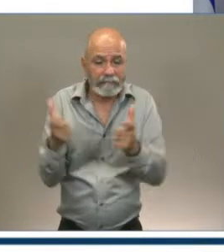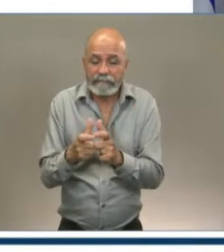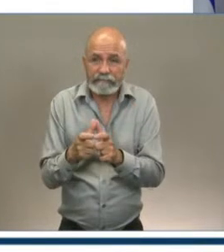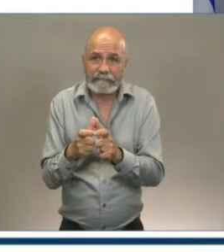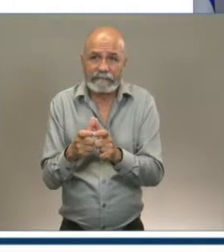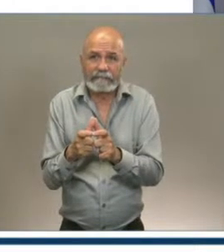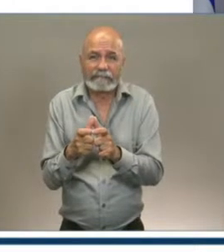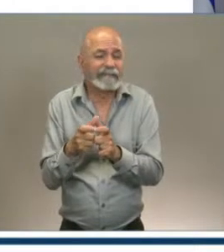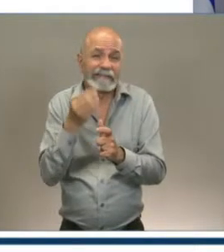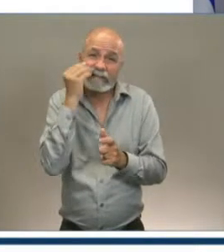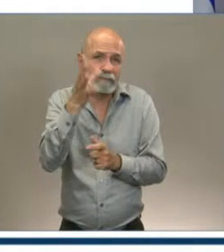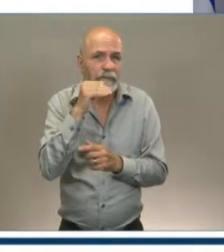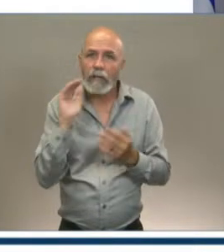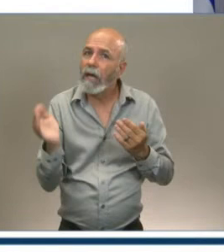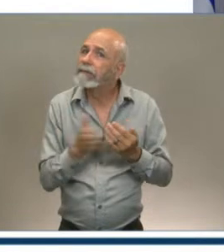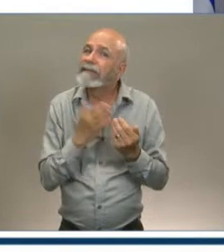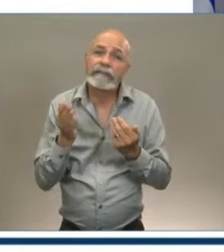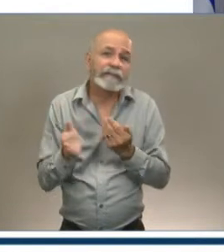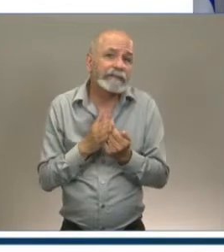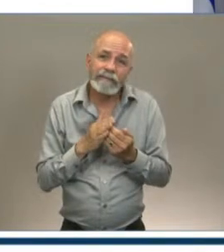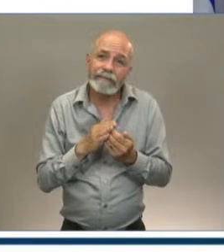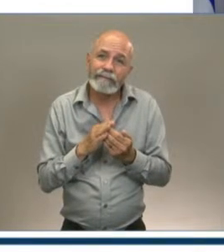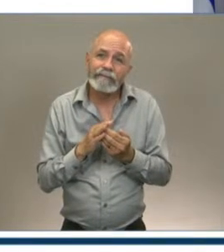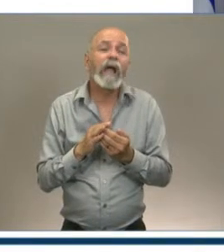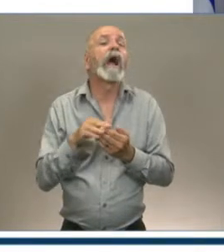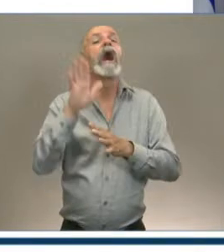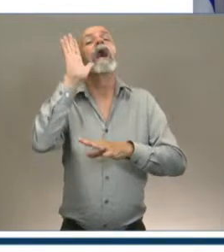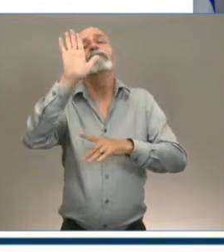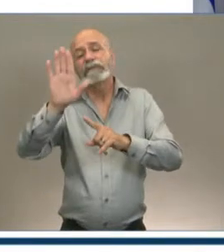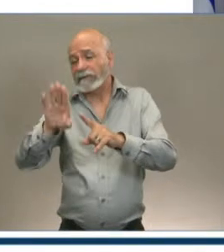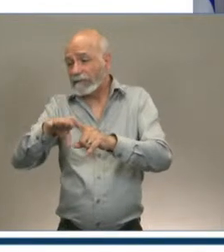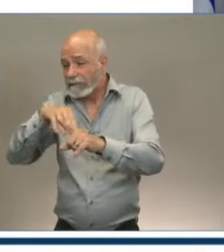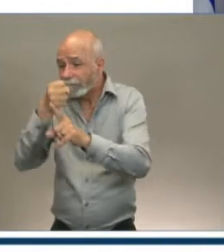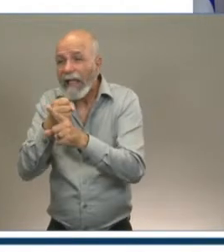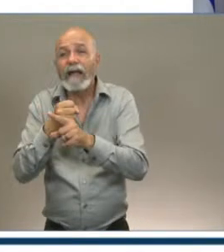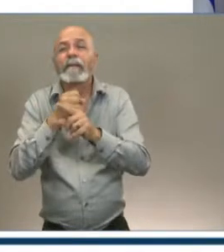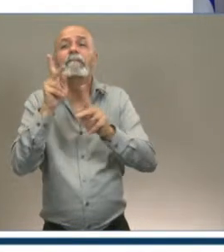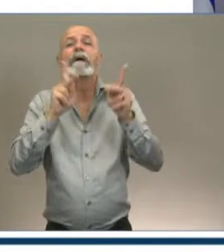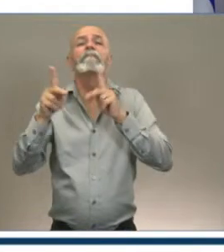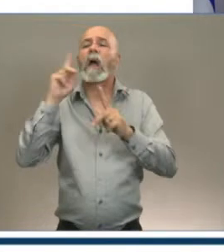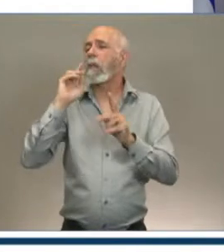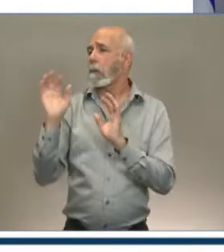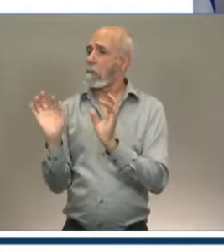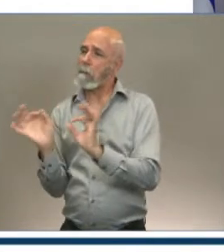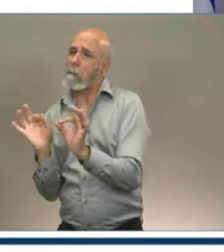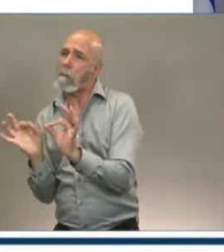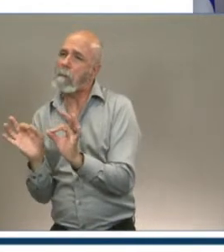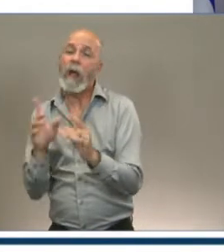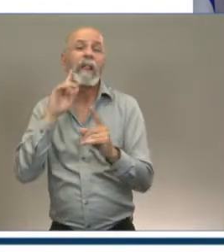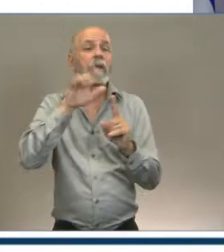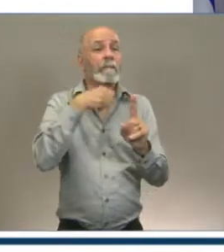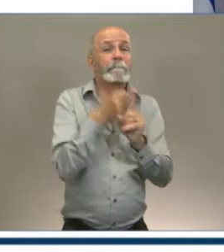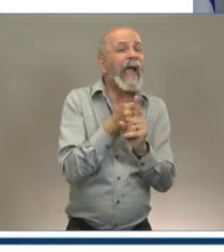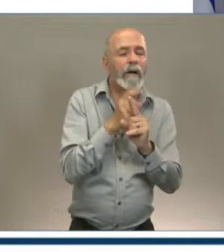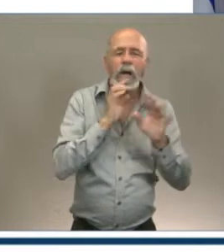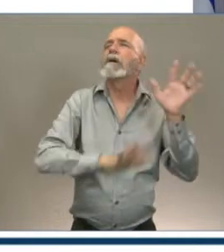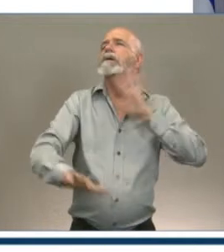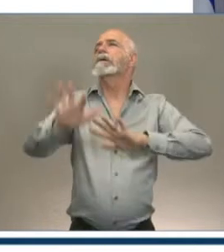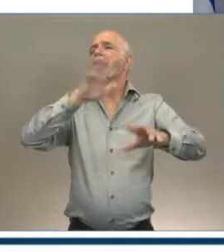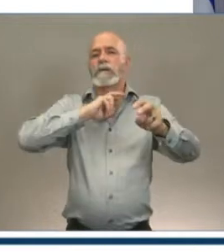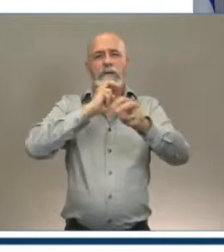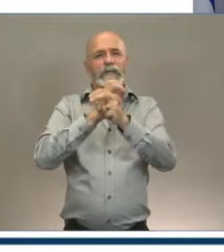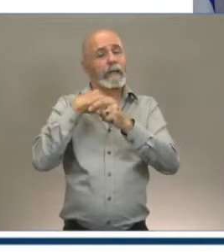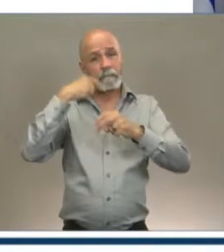that it impacts some more than others. And we know people are struggling with mental health and addictions